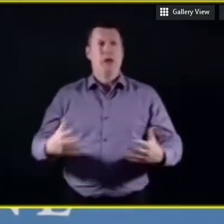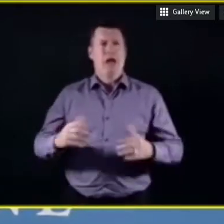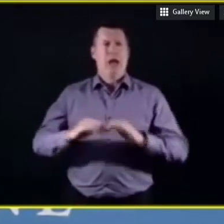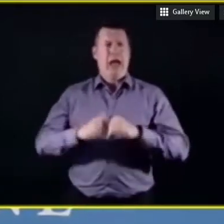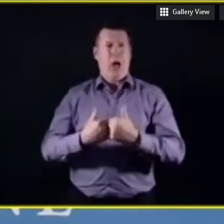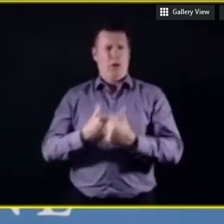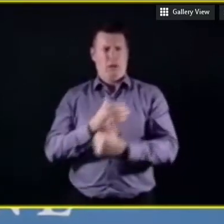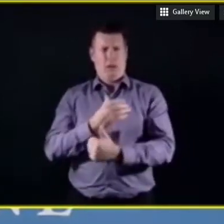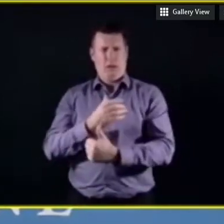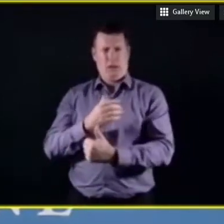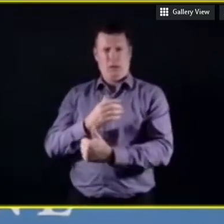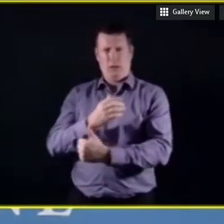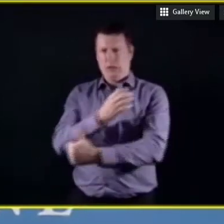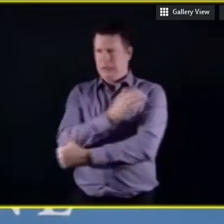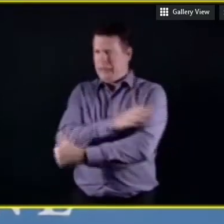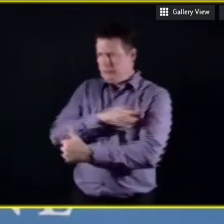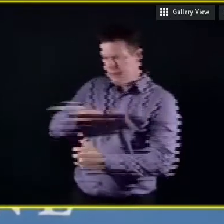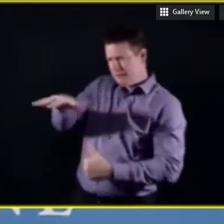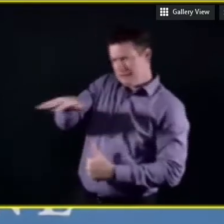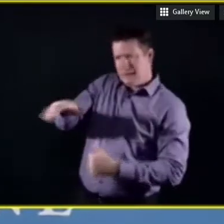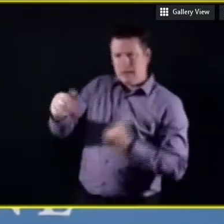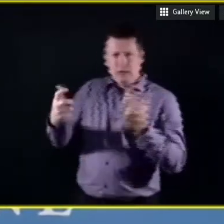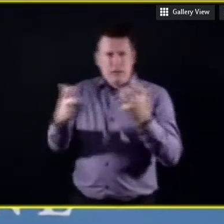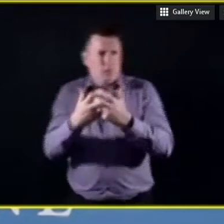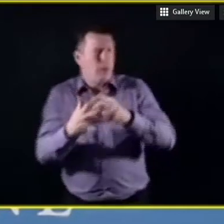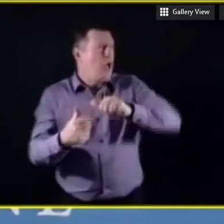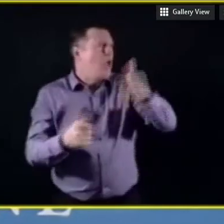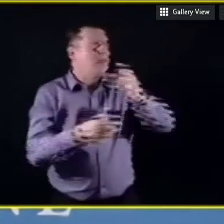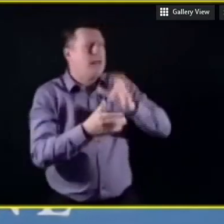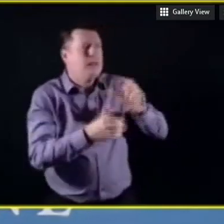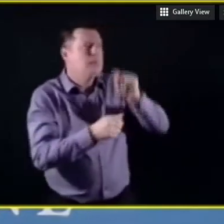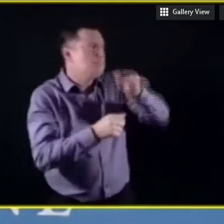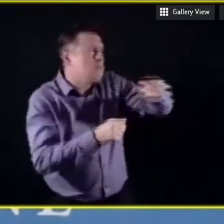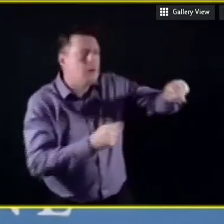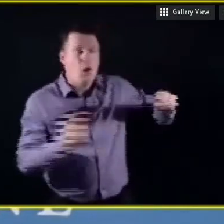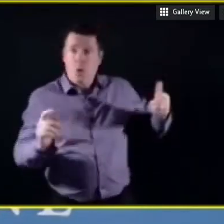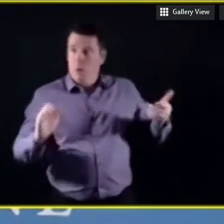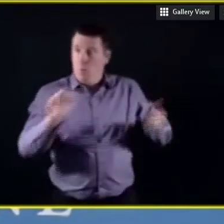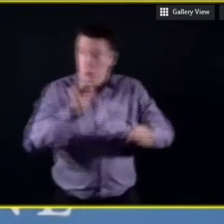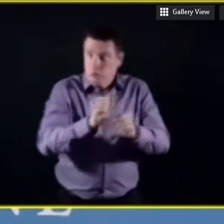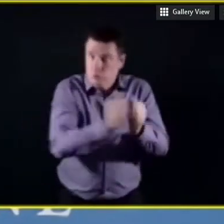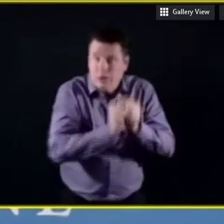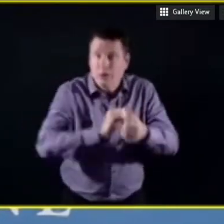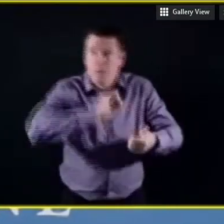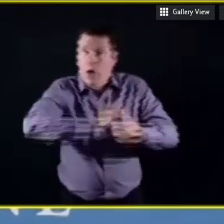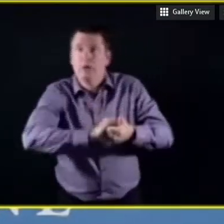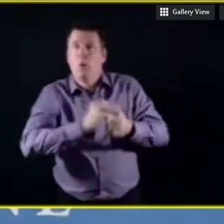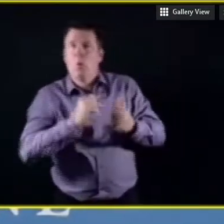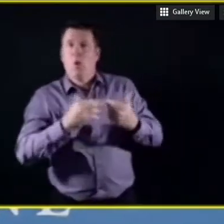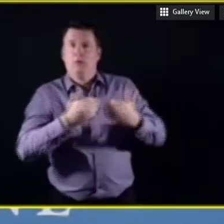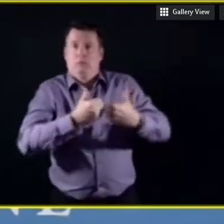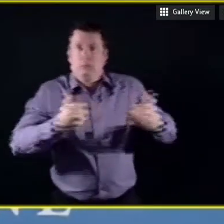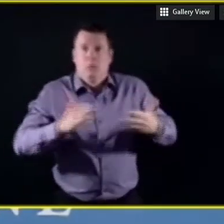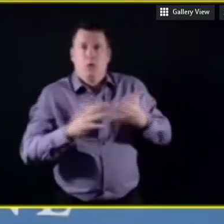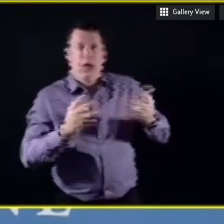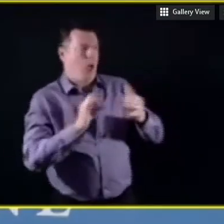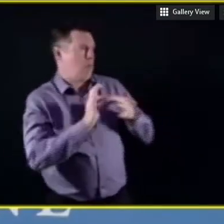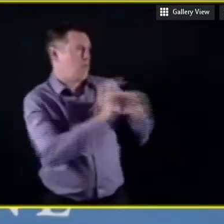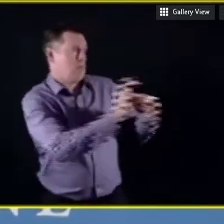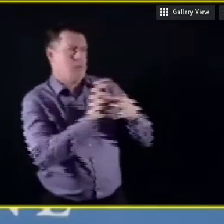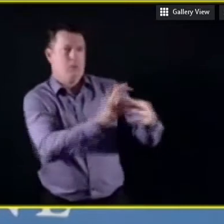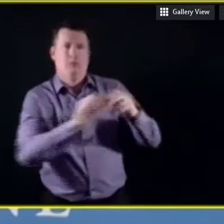are not seeking the routine care that is generally suggested by either their specialist doctors or their primary care doctors. So